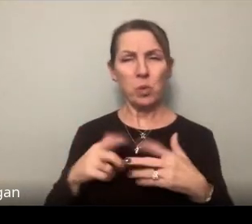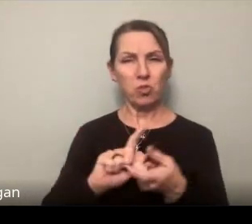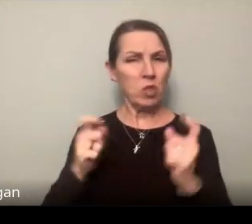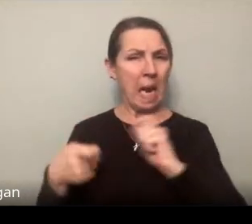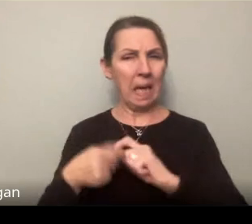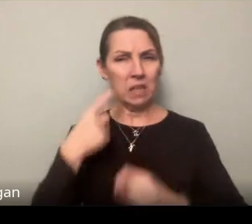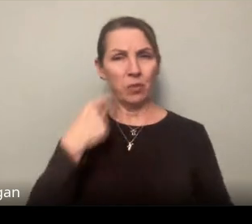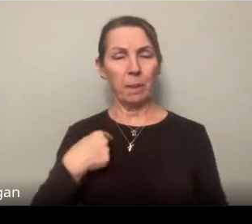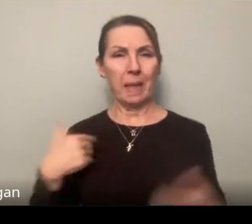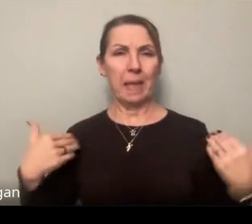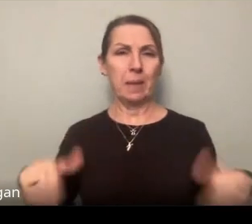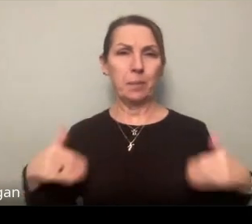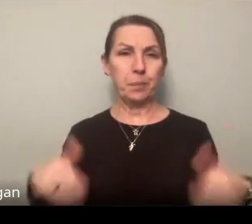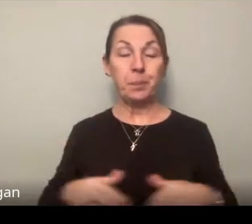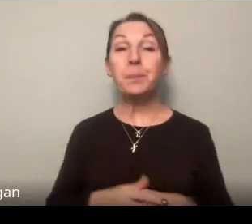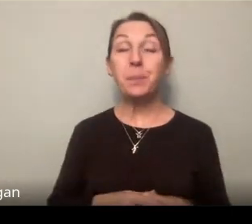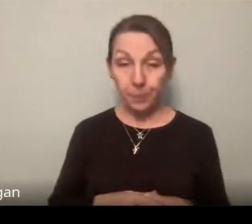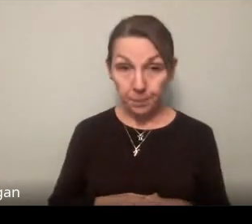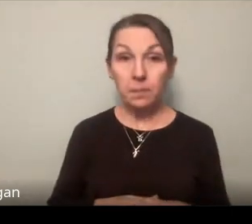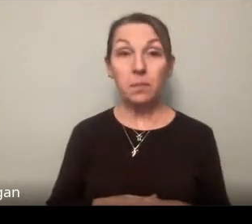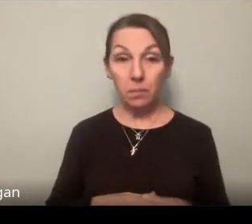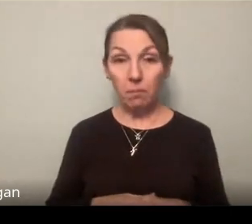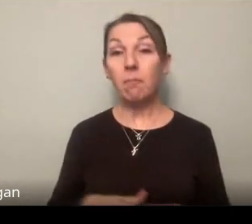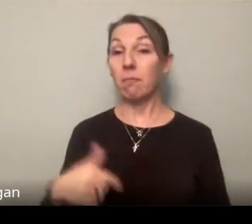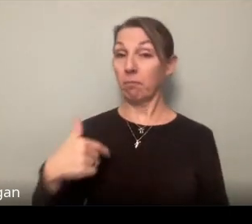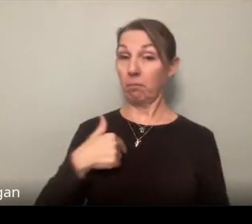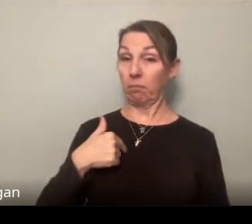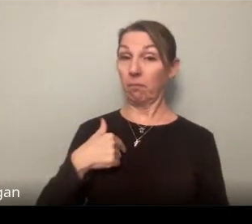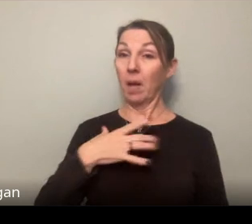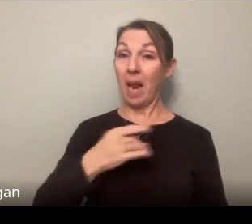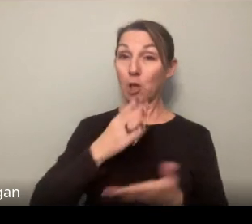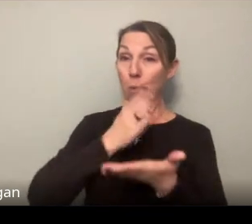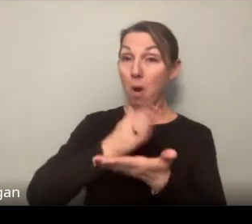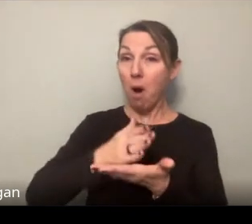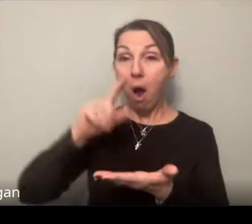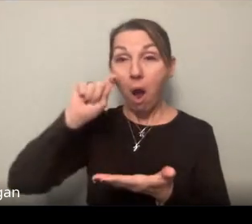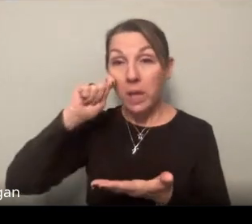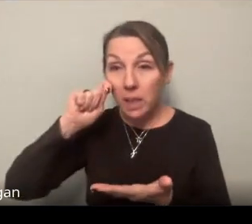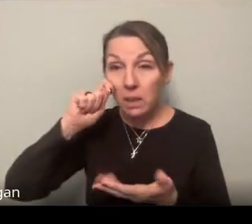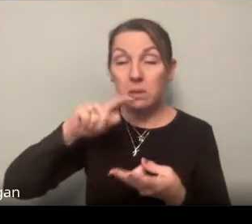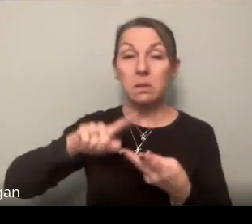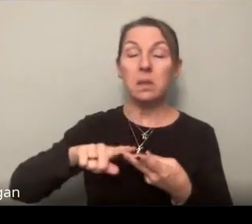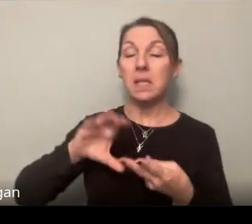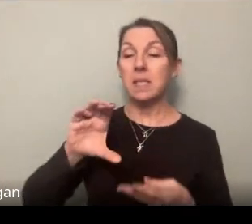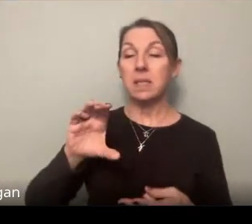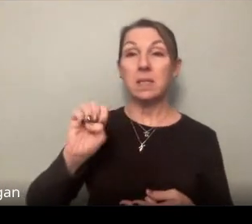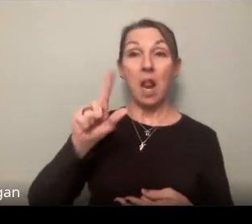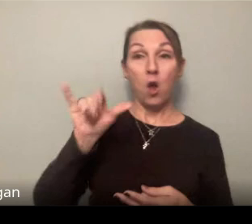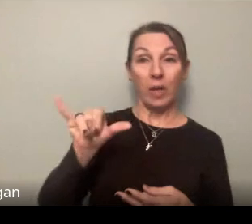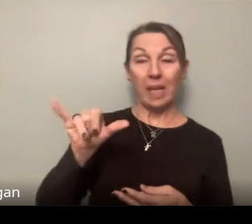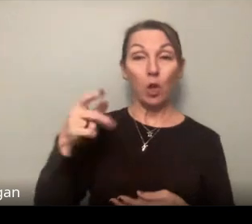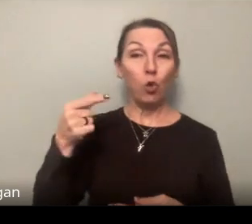when it comes to cooking because I like to cut like onions and celery and green